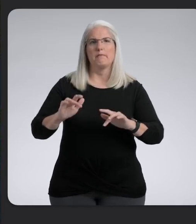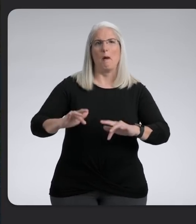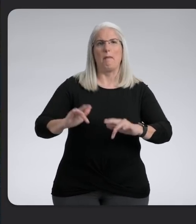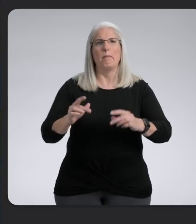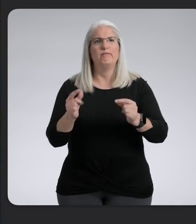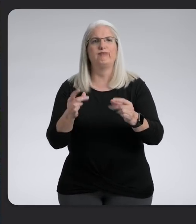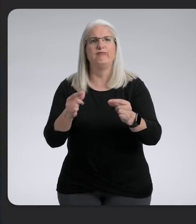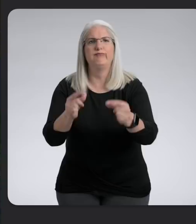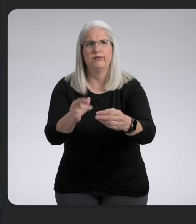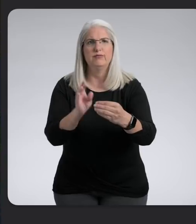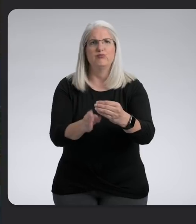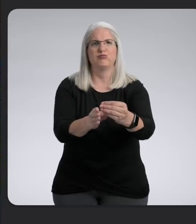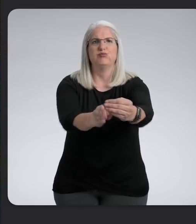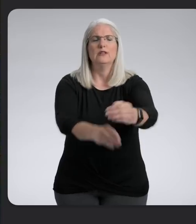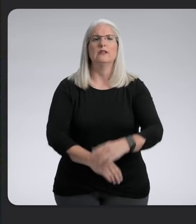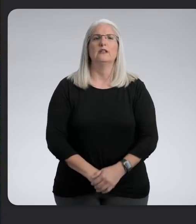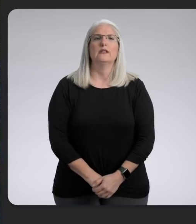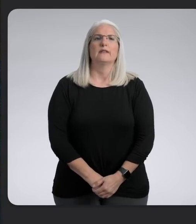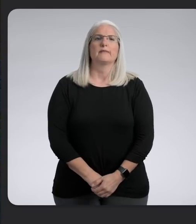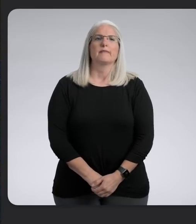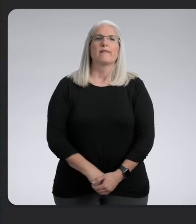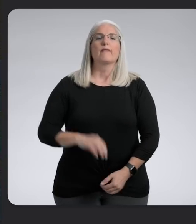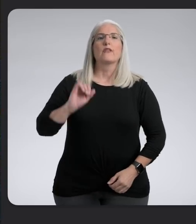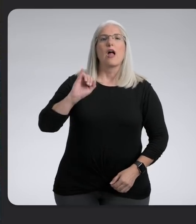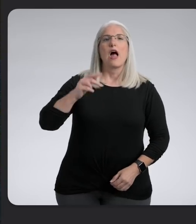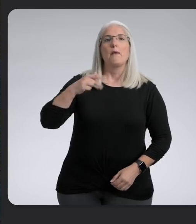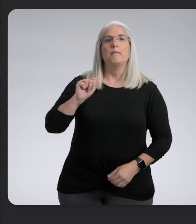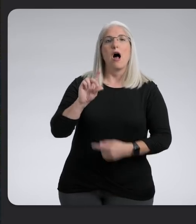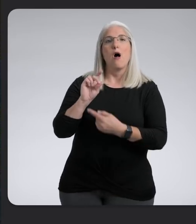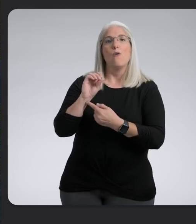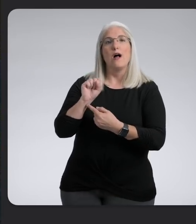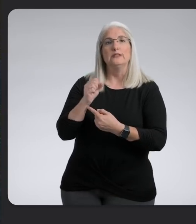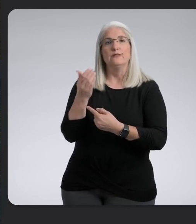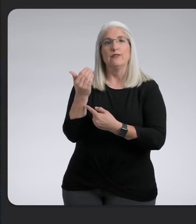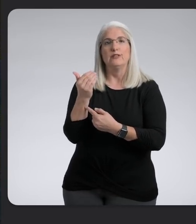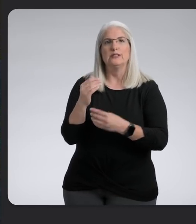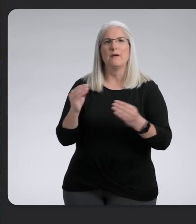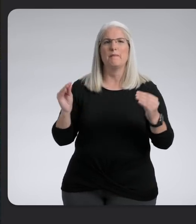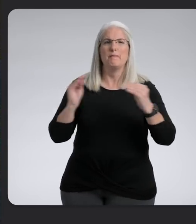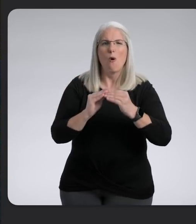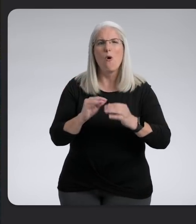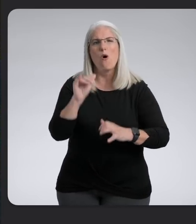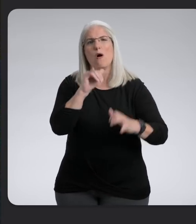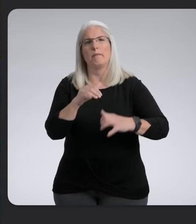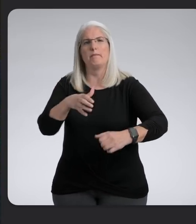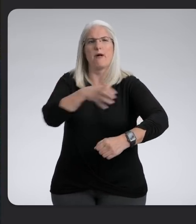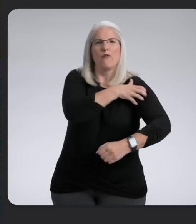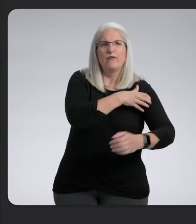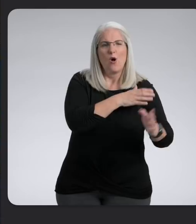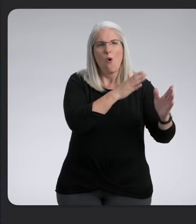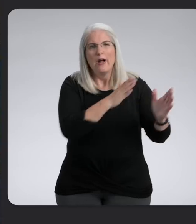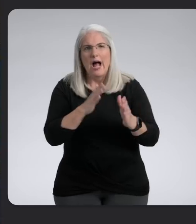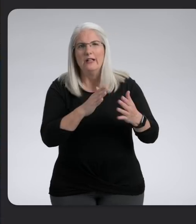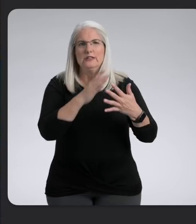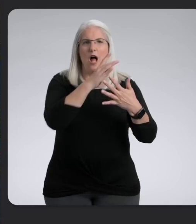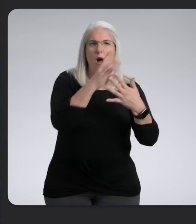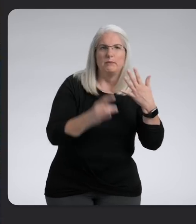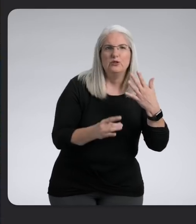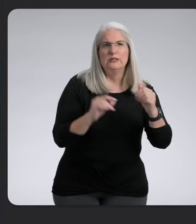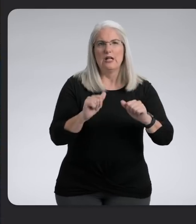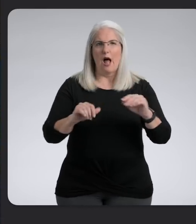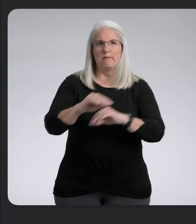finger. iPadOS 15 also gives you more powerful ways to capture and organize your information with